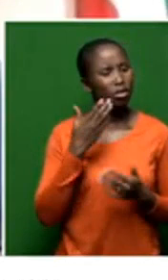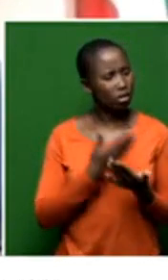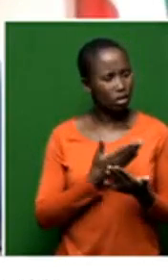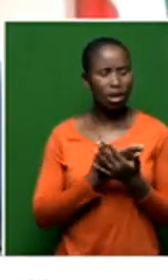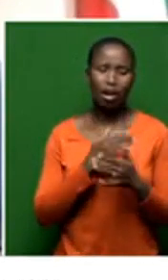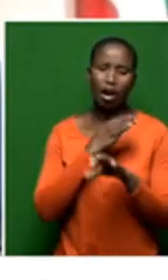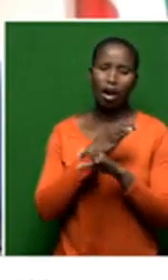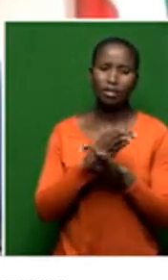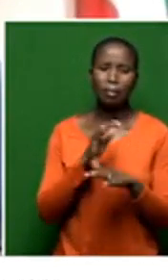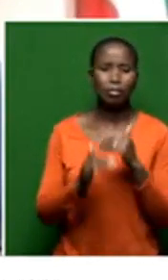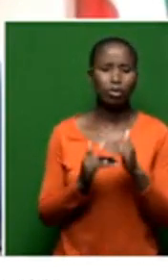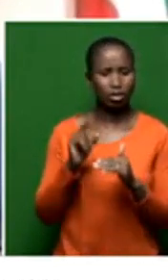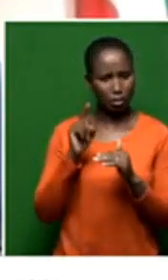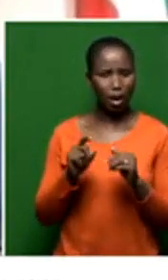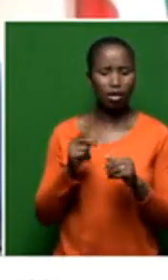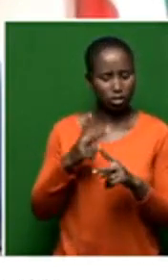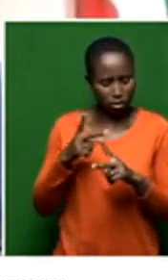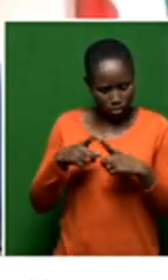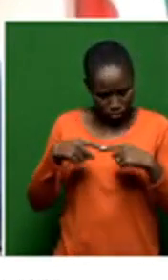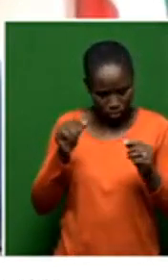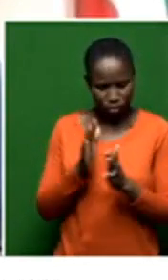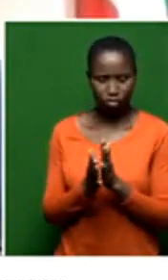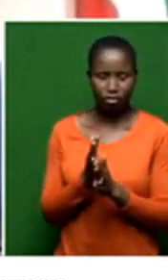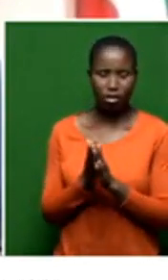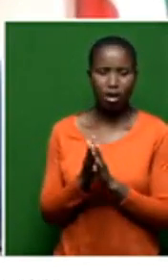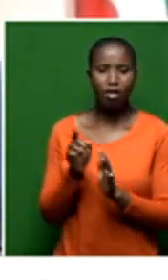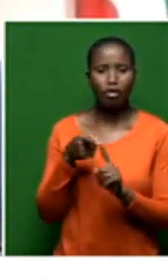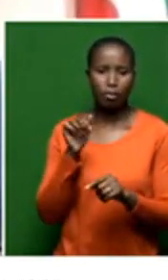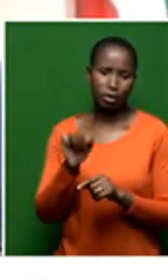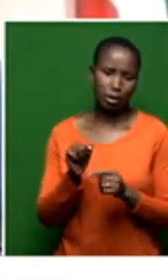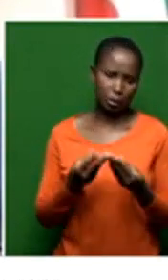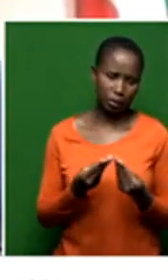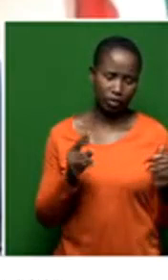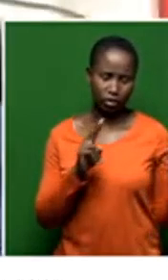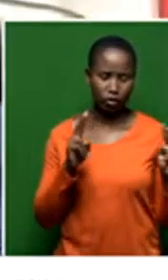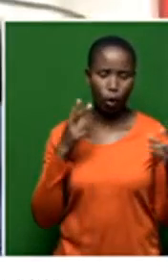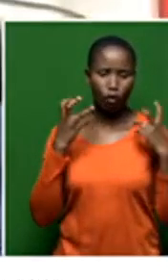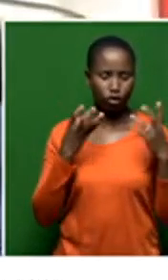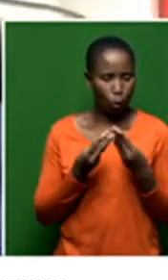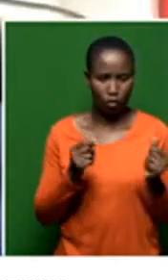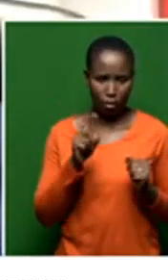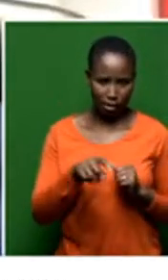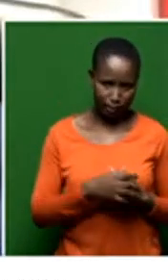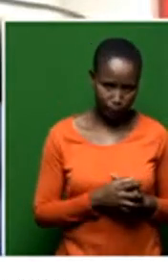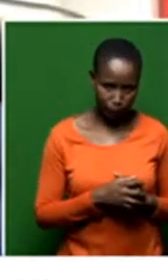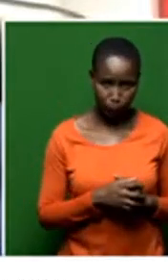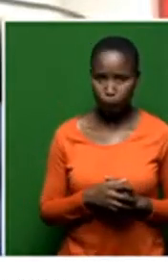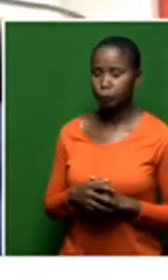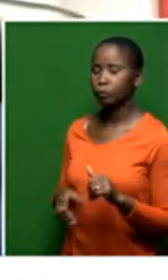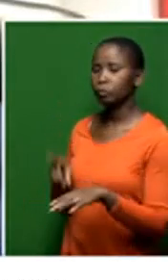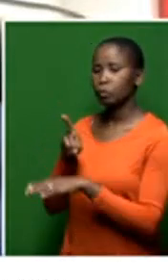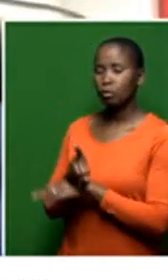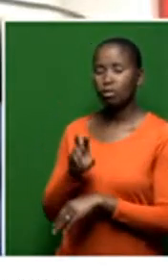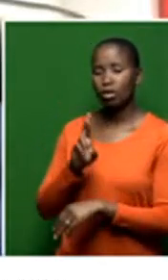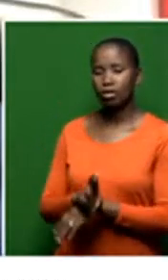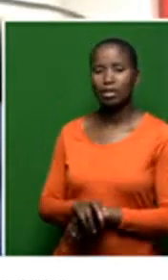ICASA process to conclude to its desired logical conclusion. Dr. Modimueng, this spectrum